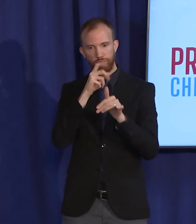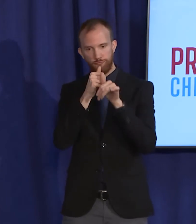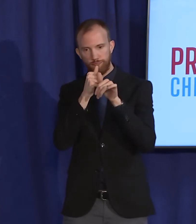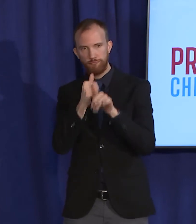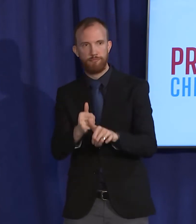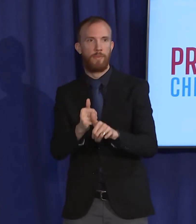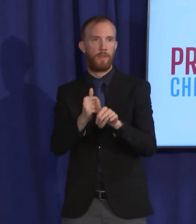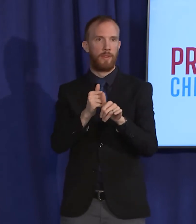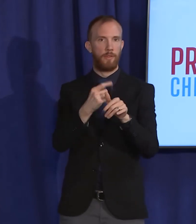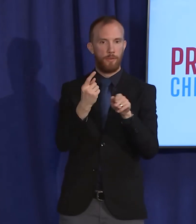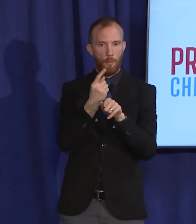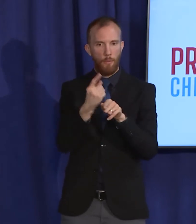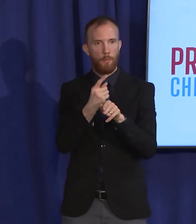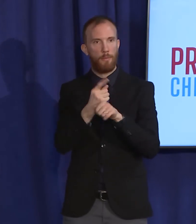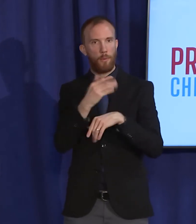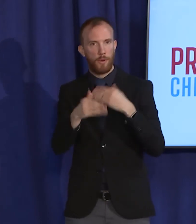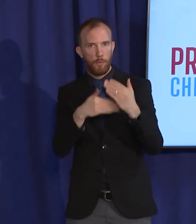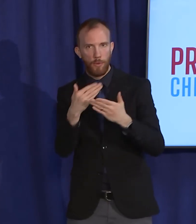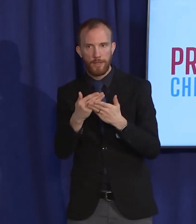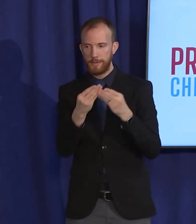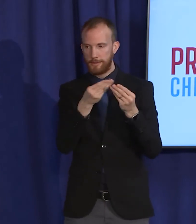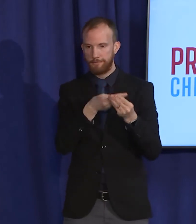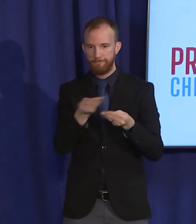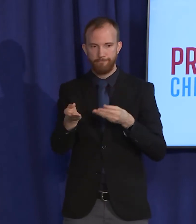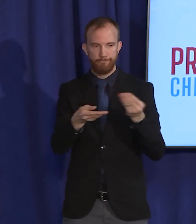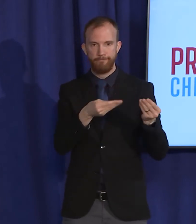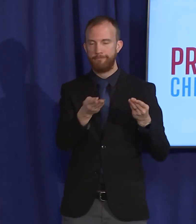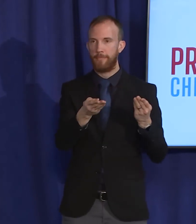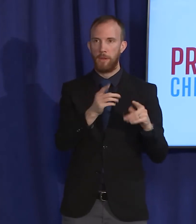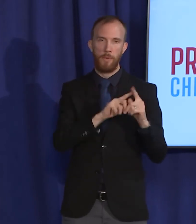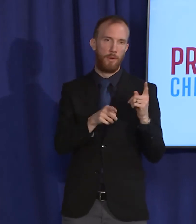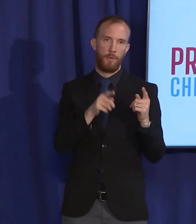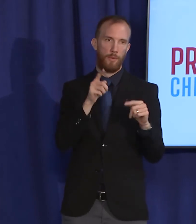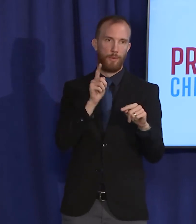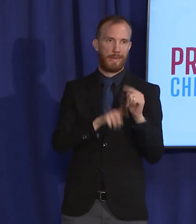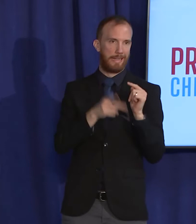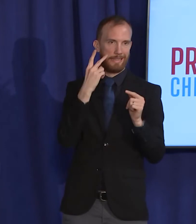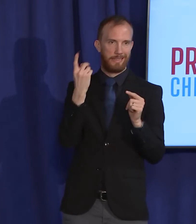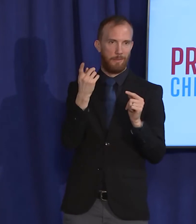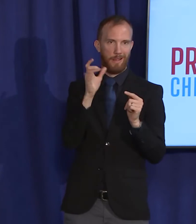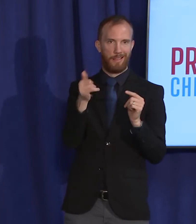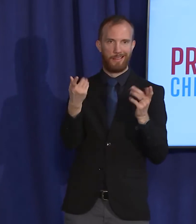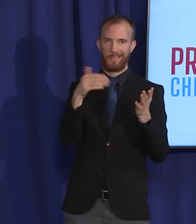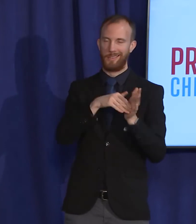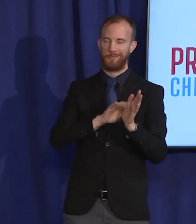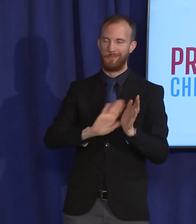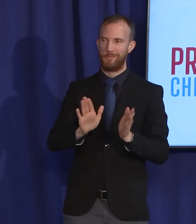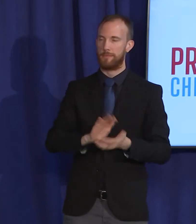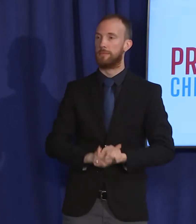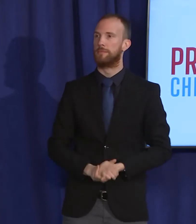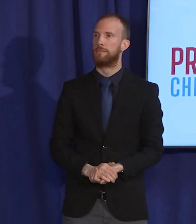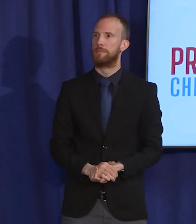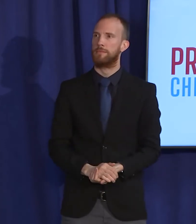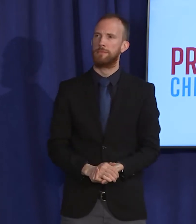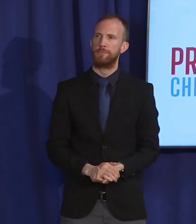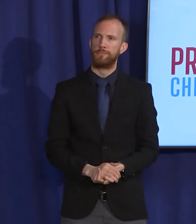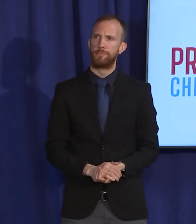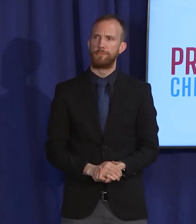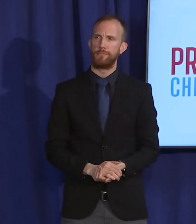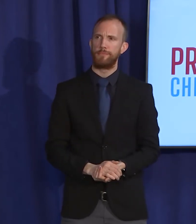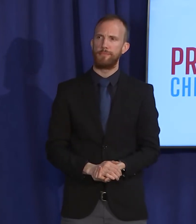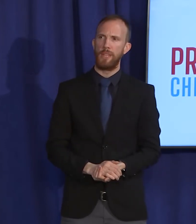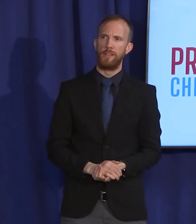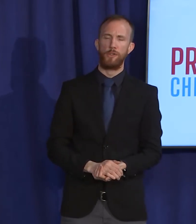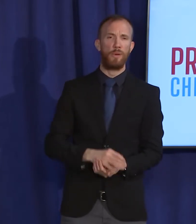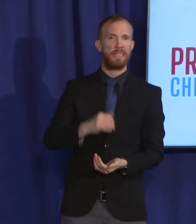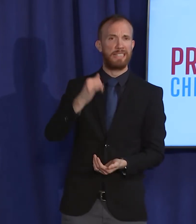with equity, but we just can't have something like this happen again. Mayor, Dr. Arwady, what happens if supply isn't what